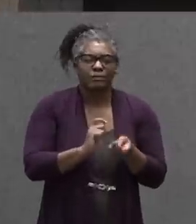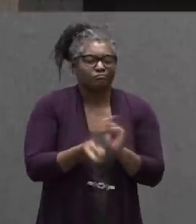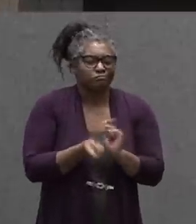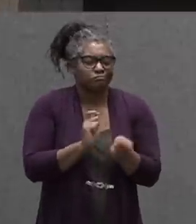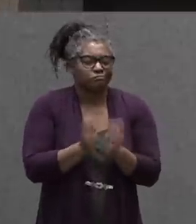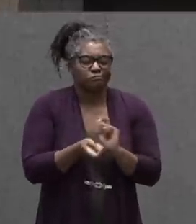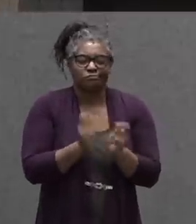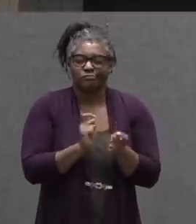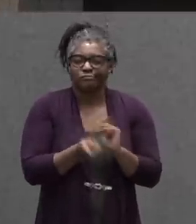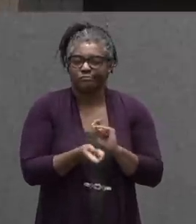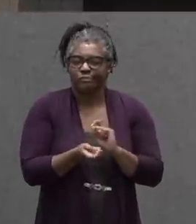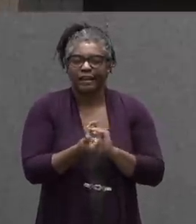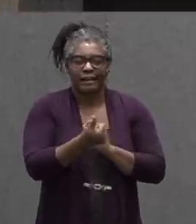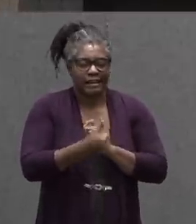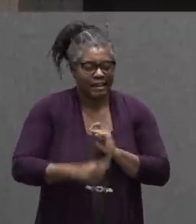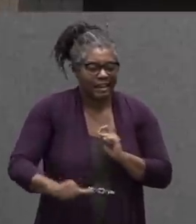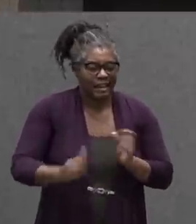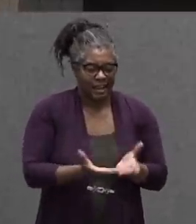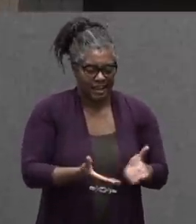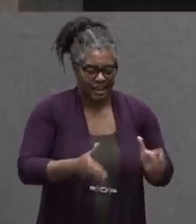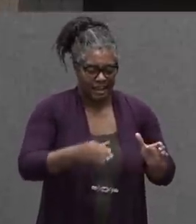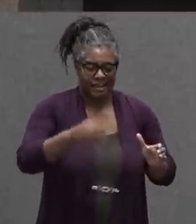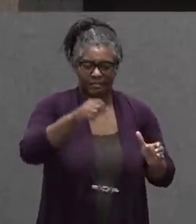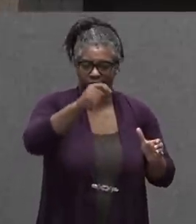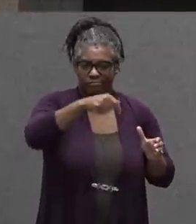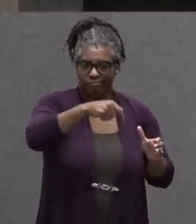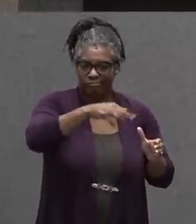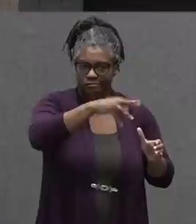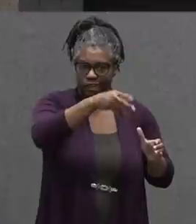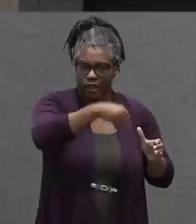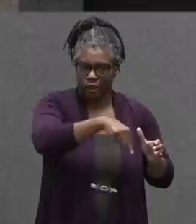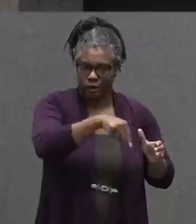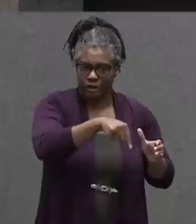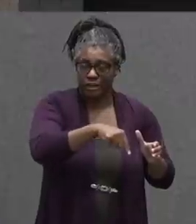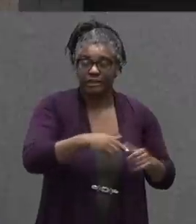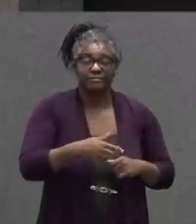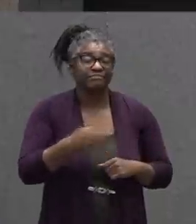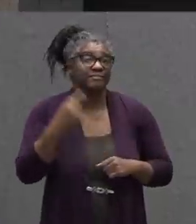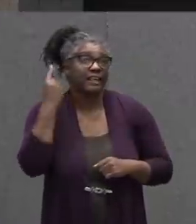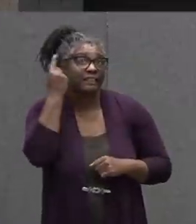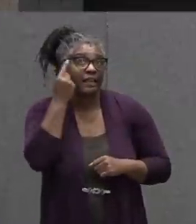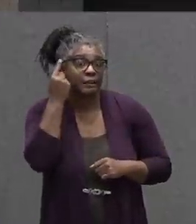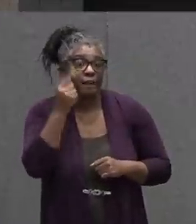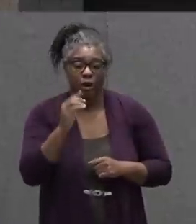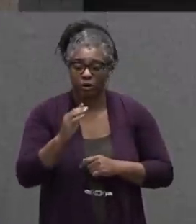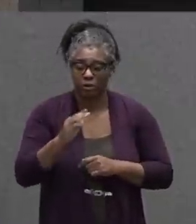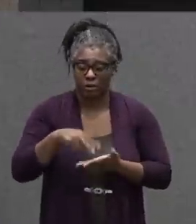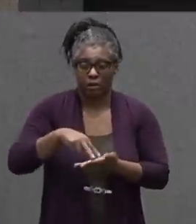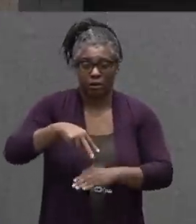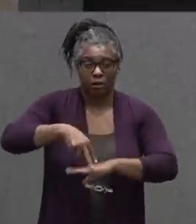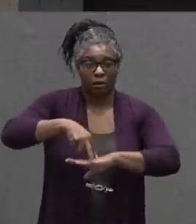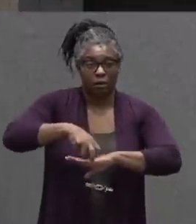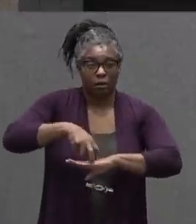can put ending blends in there. I'm thinking about our word bend, the ND sound. So if you